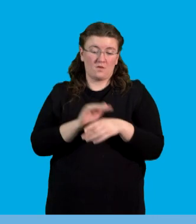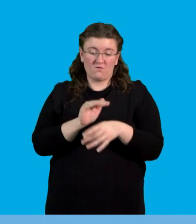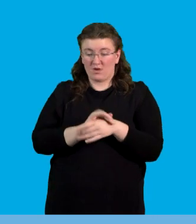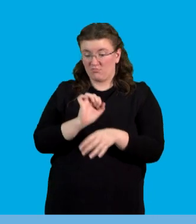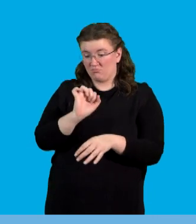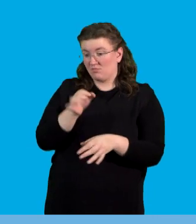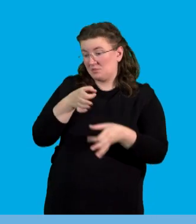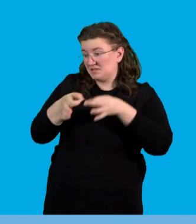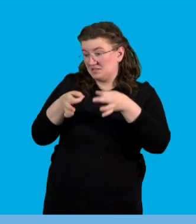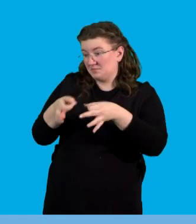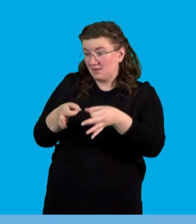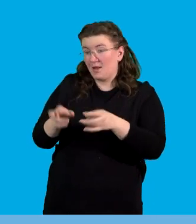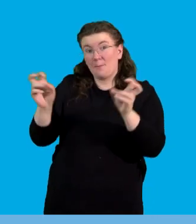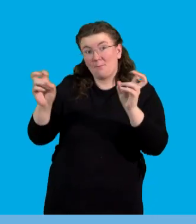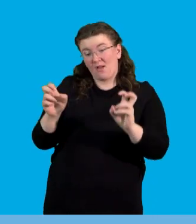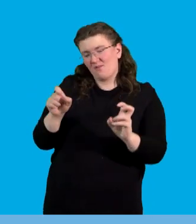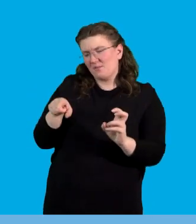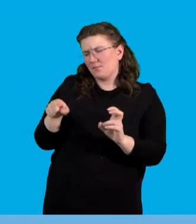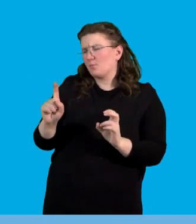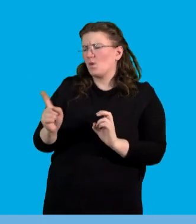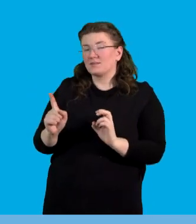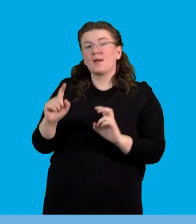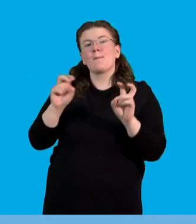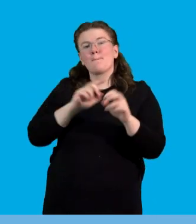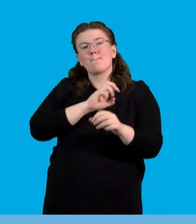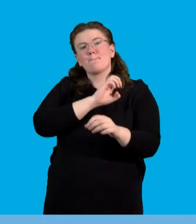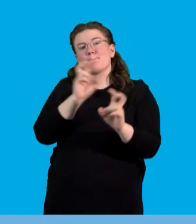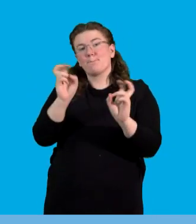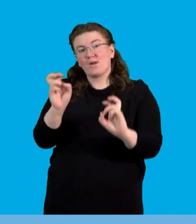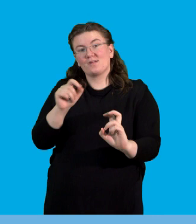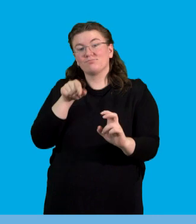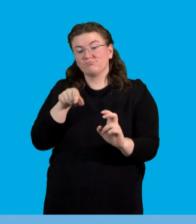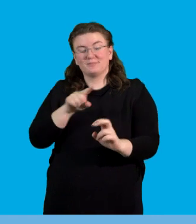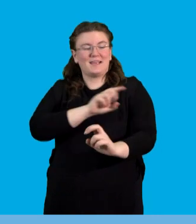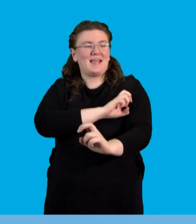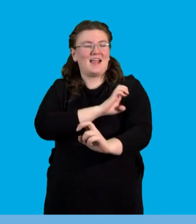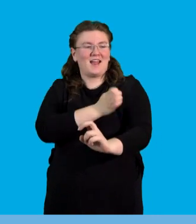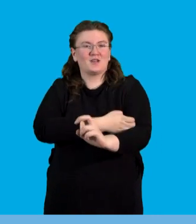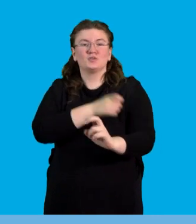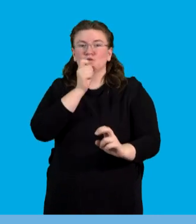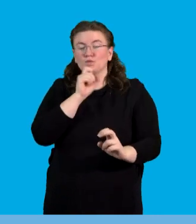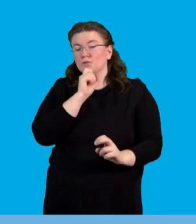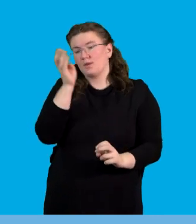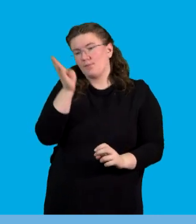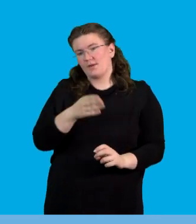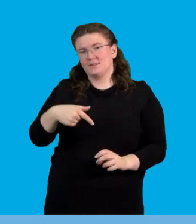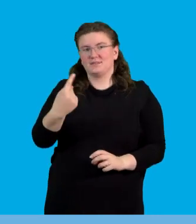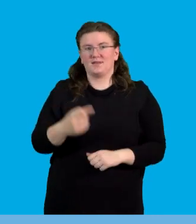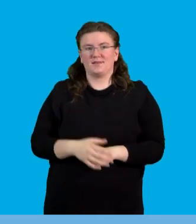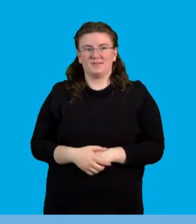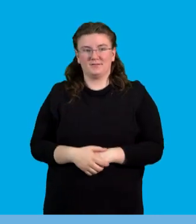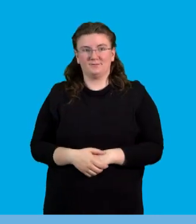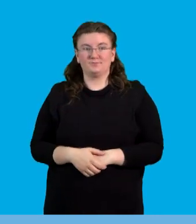to anyone, just tell them that power is described as the amount of energy used per second. Then to define